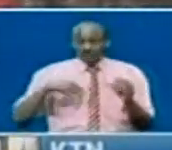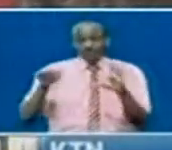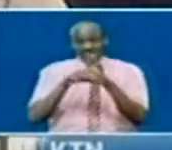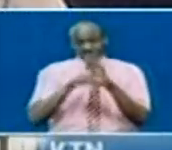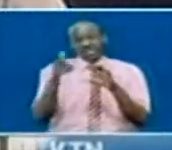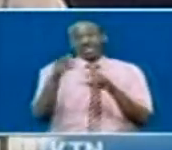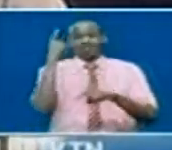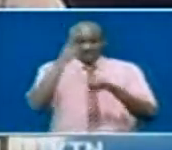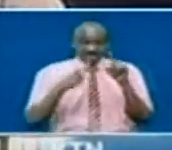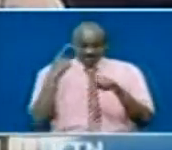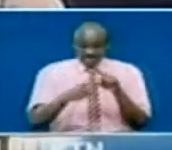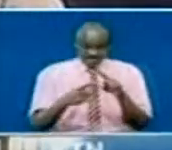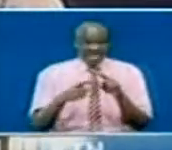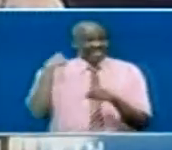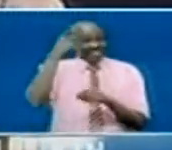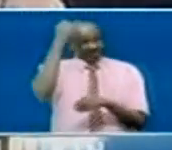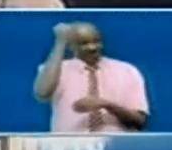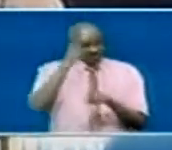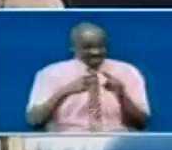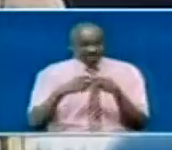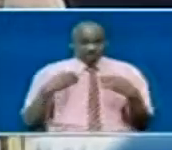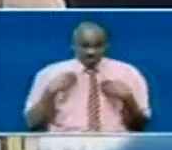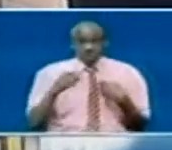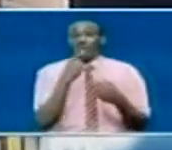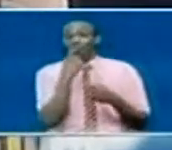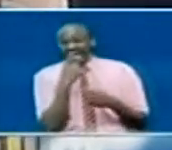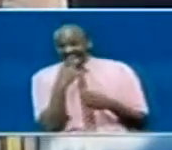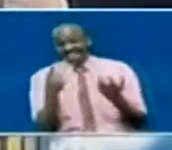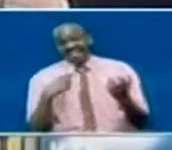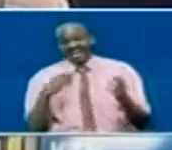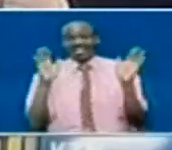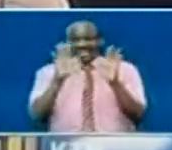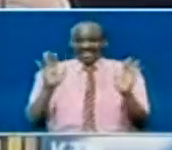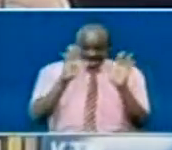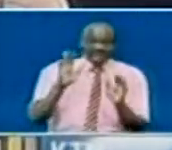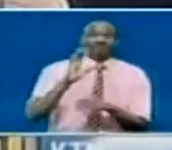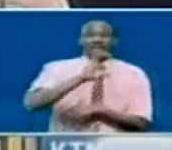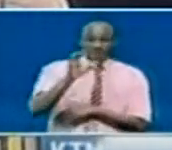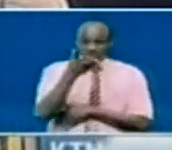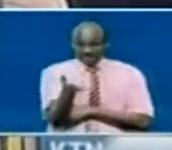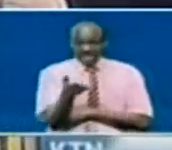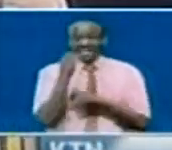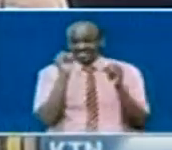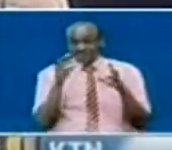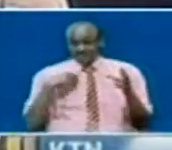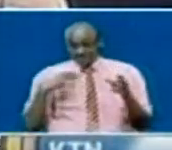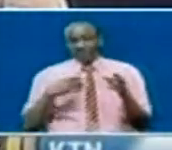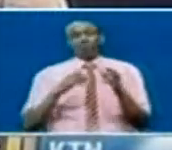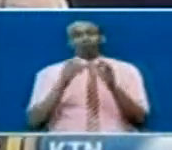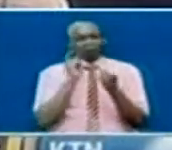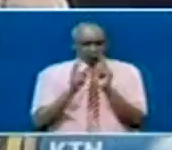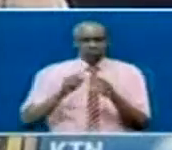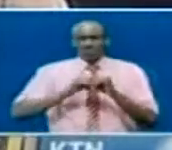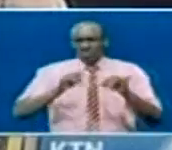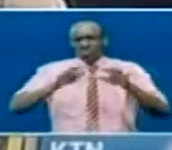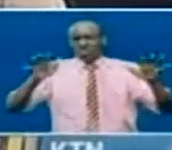every year. The next 5 years, we see ourselves as being a Mwea Kirinyaga County Marathon. We see the number of runners expanding from the